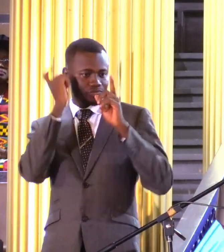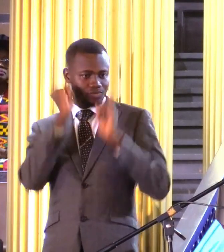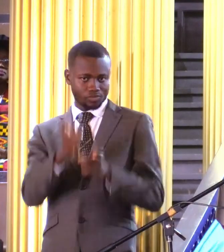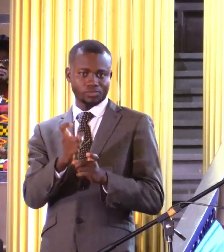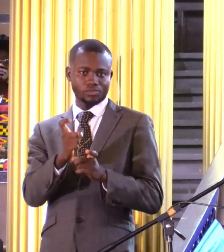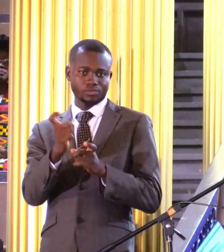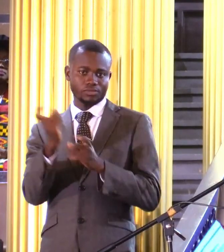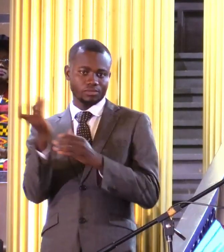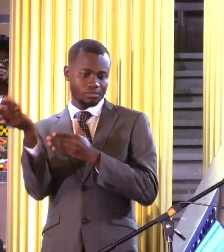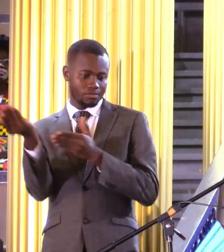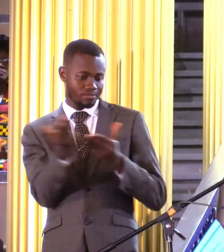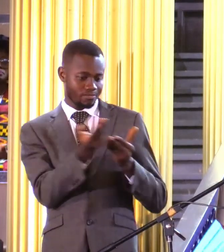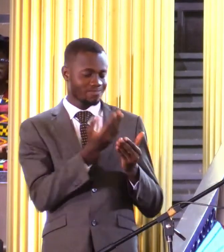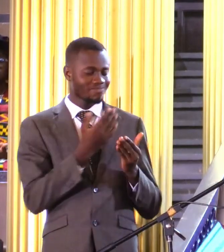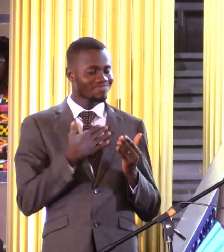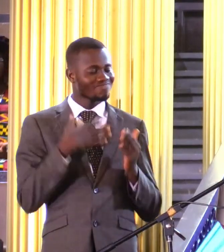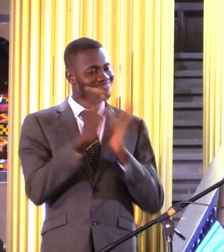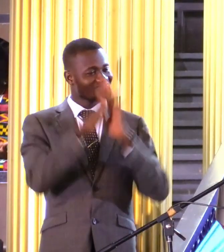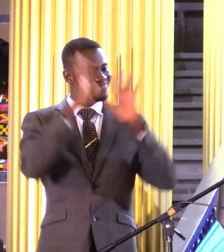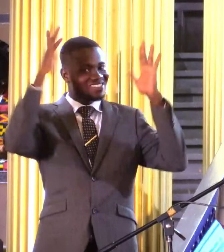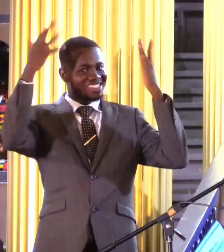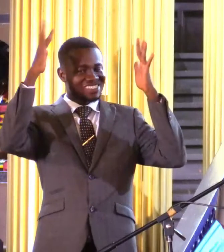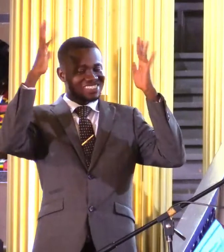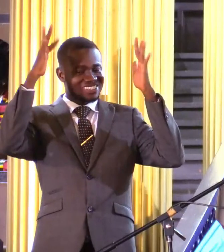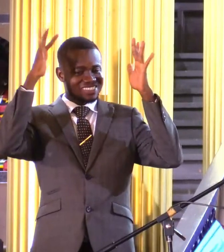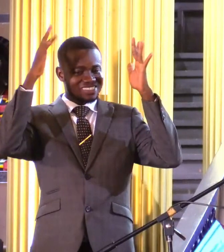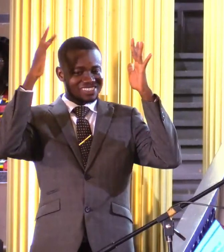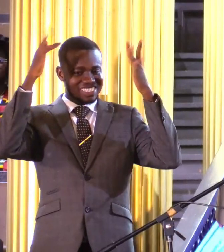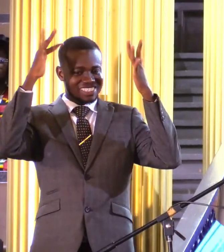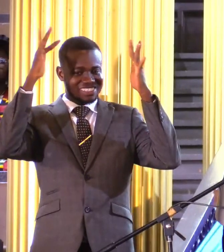let's acknowledge them. College of Health Sciences.